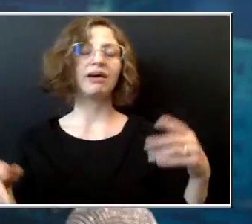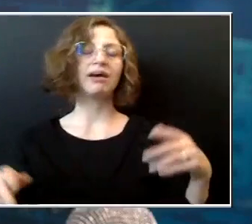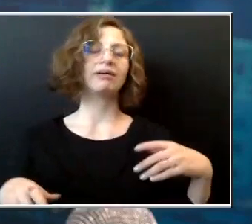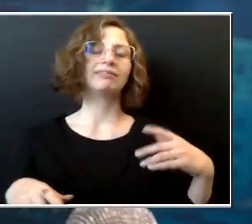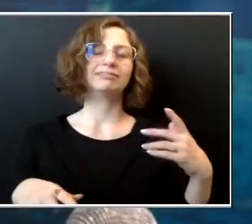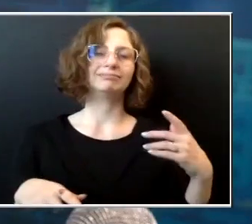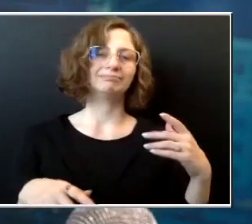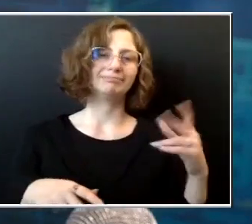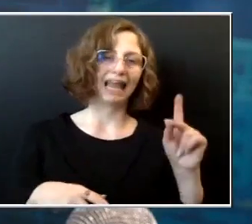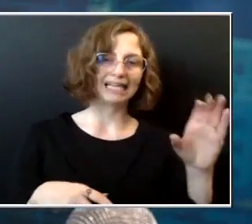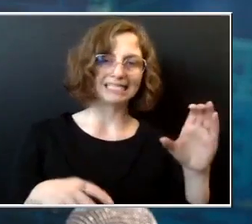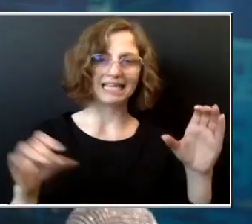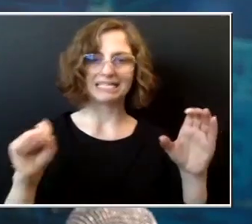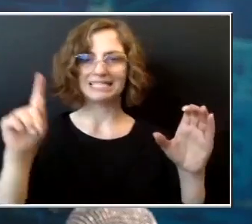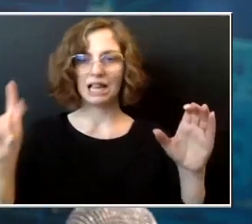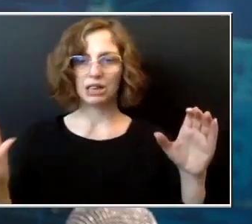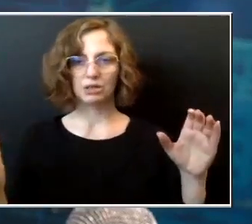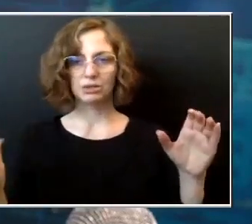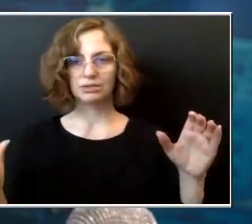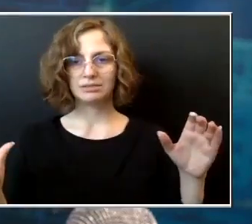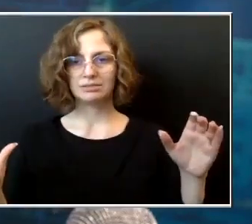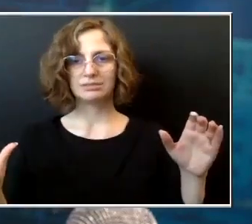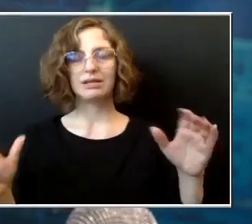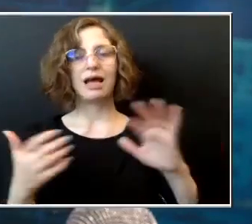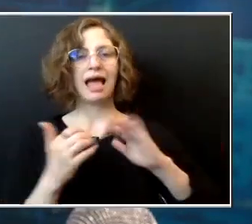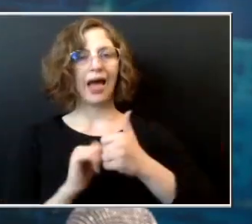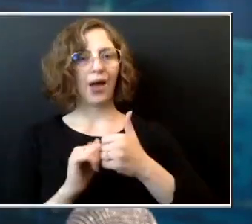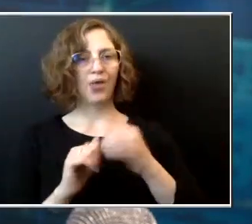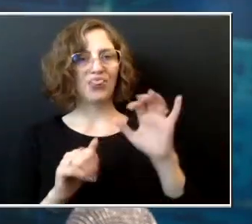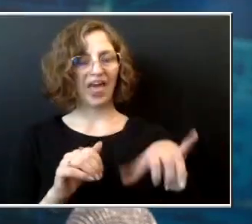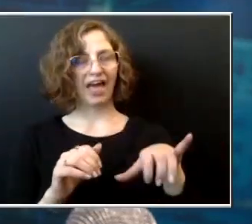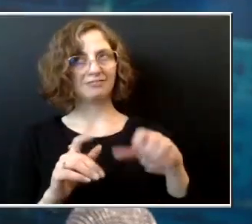the COVID crisis, which it clearly did.